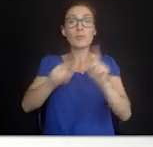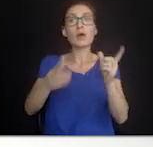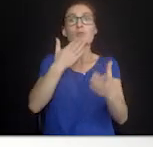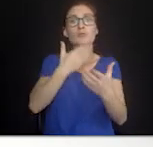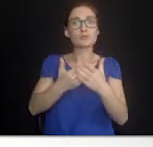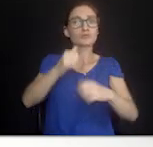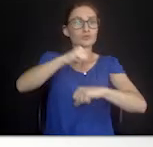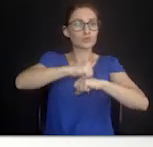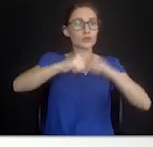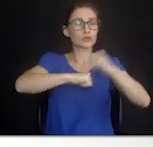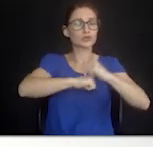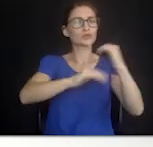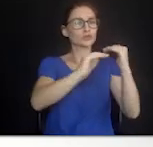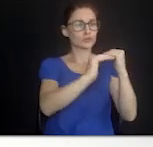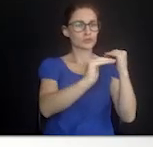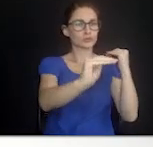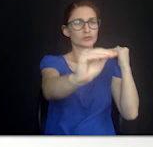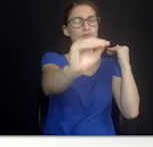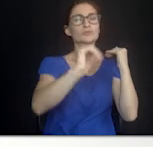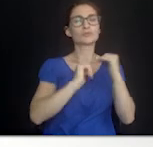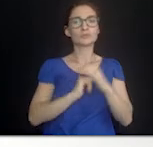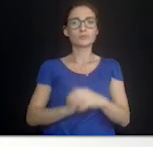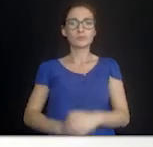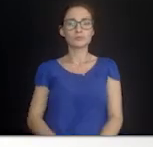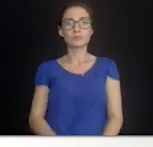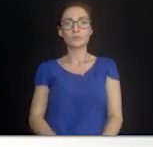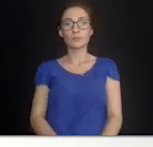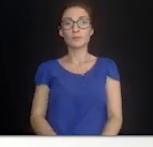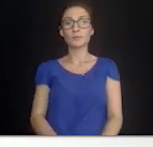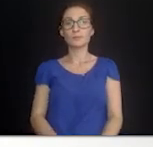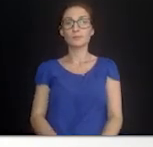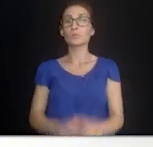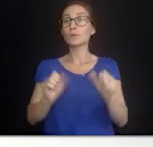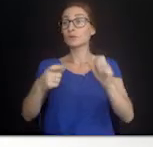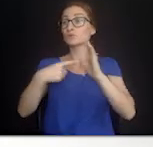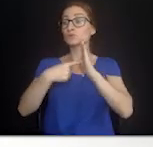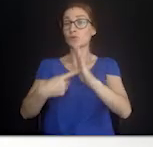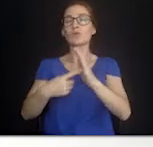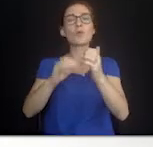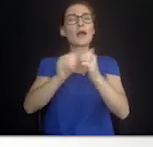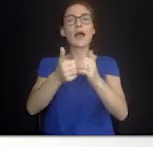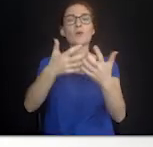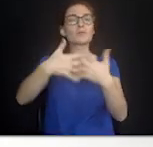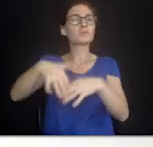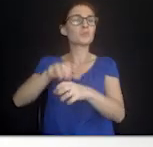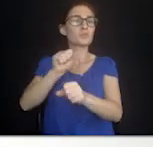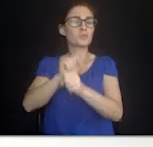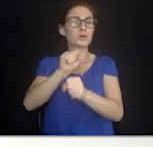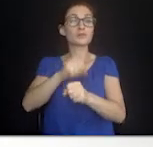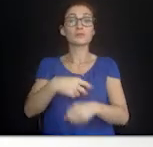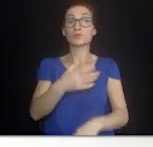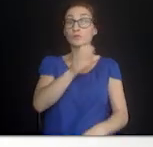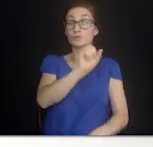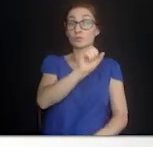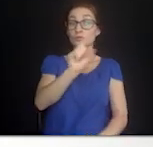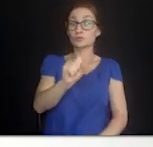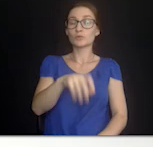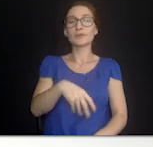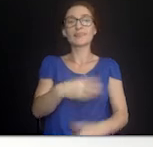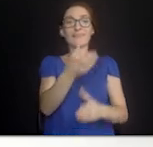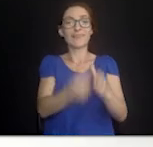see here's how I know things work, right? Here's Social Security and here's the gaps and all those things. I need to understand it.